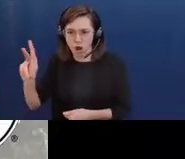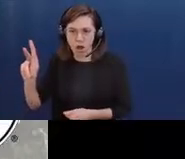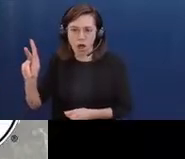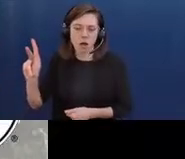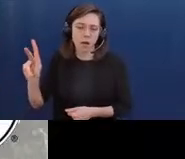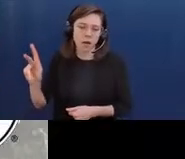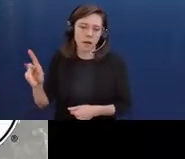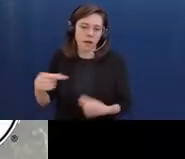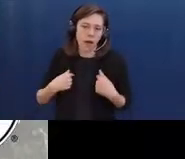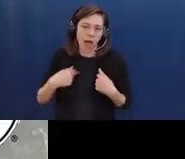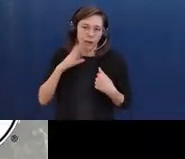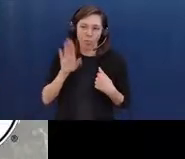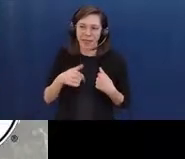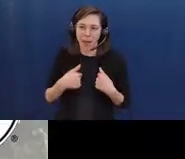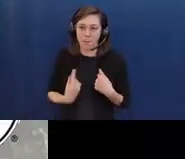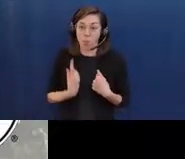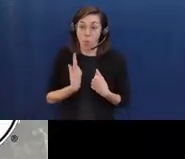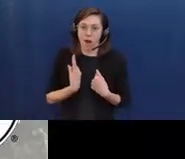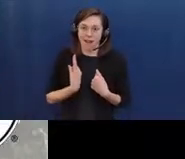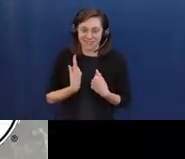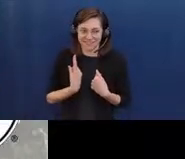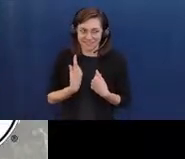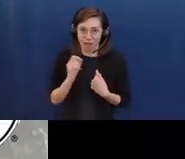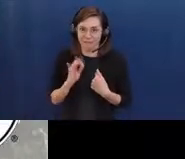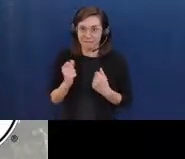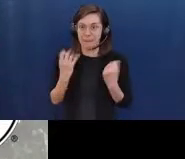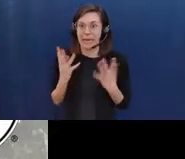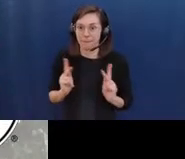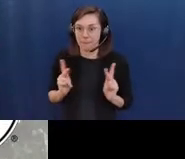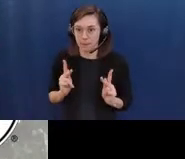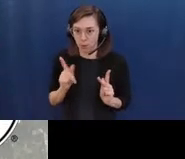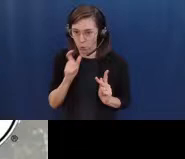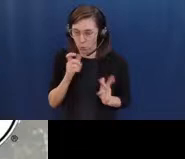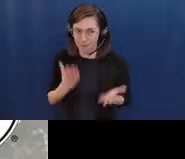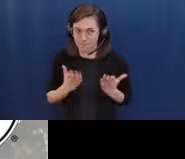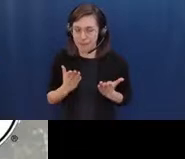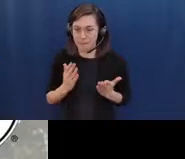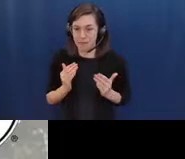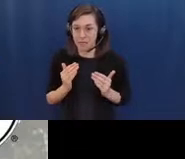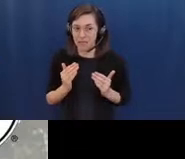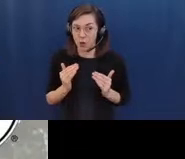many people here to overreact to what may have been a minor rule change.